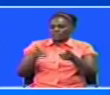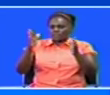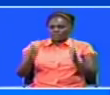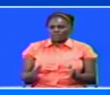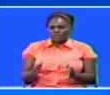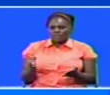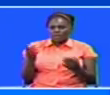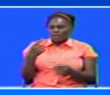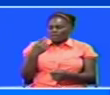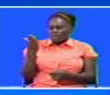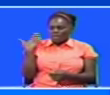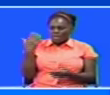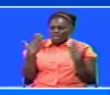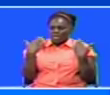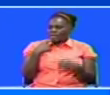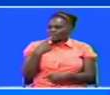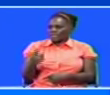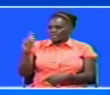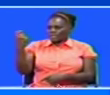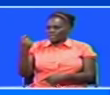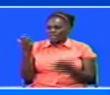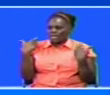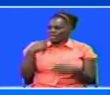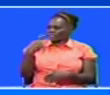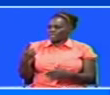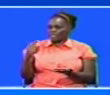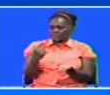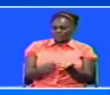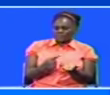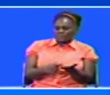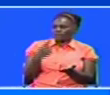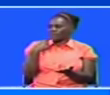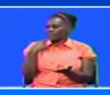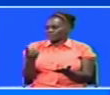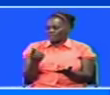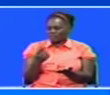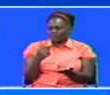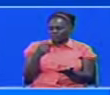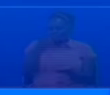at Airtel Kenya, Airtel Tanzania, and Airtel Uganda for 6 years.